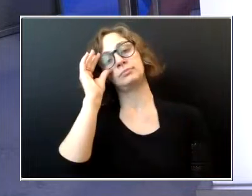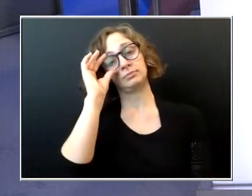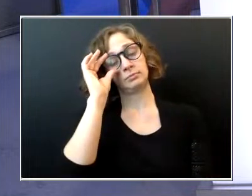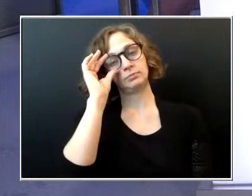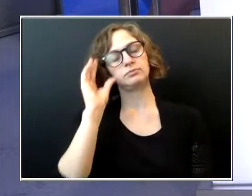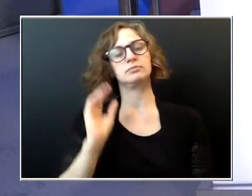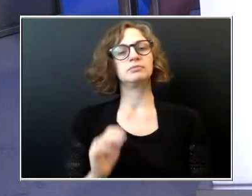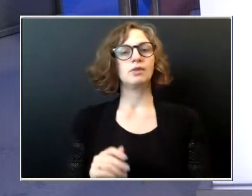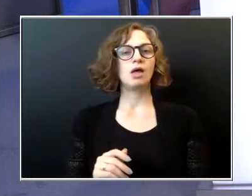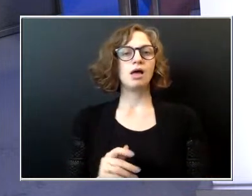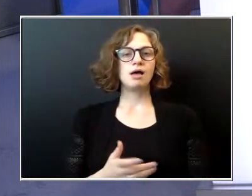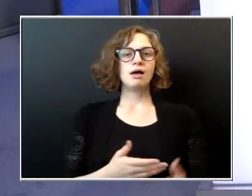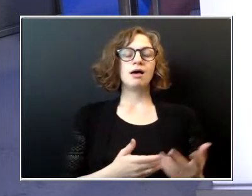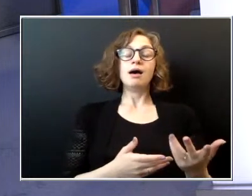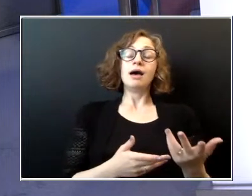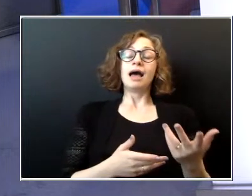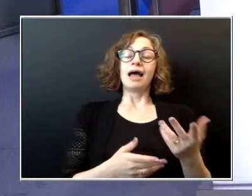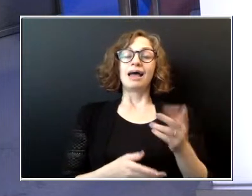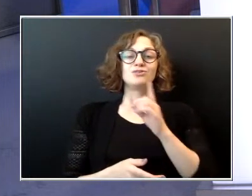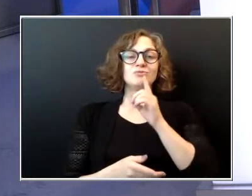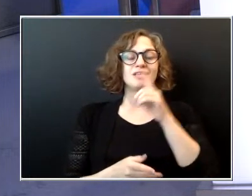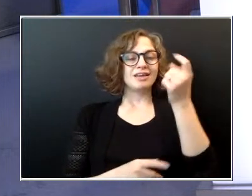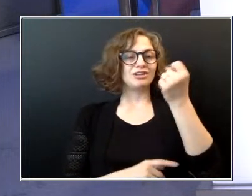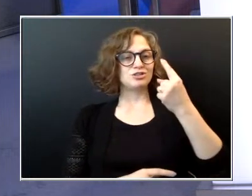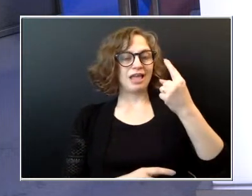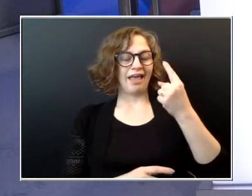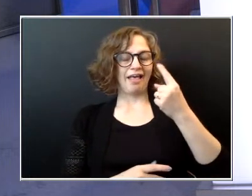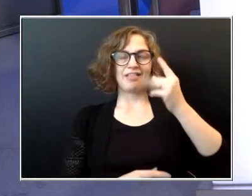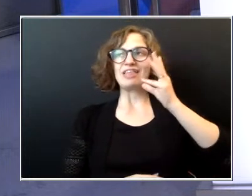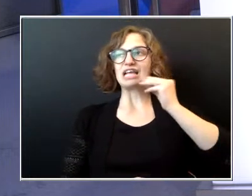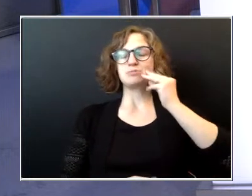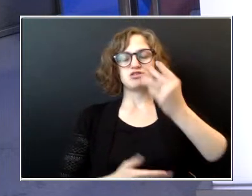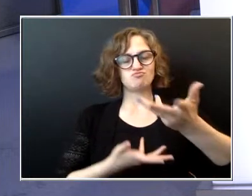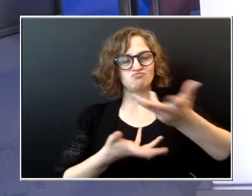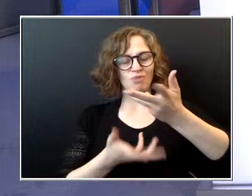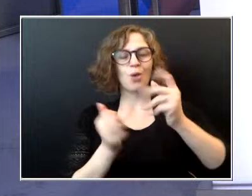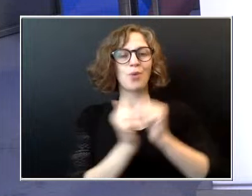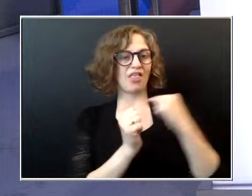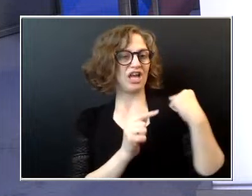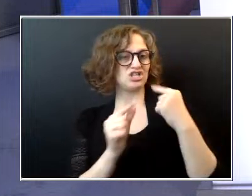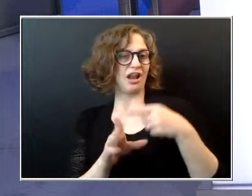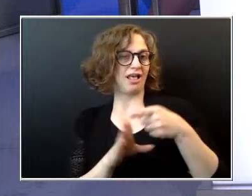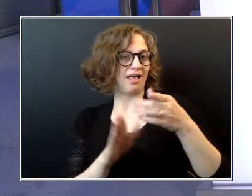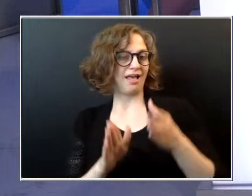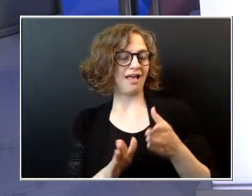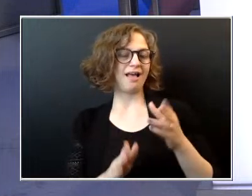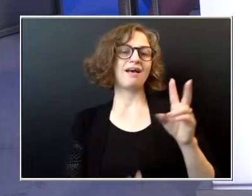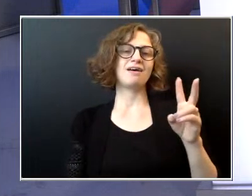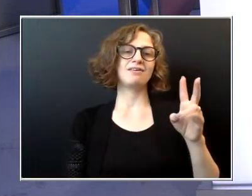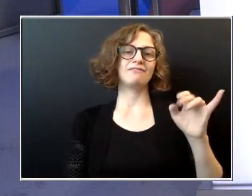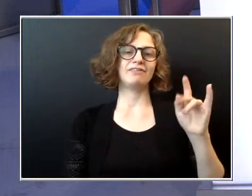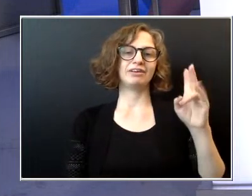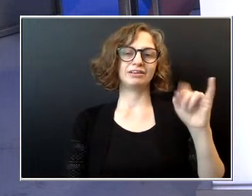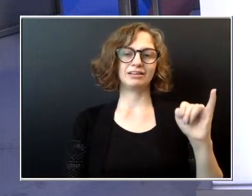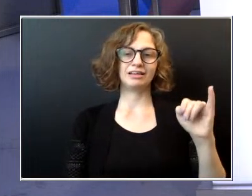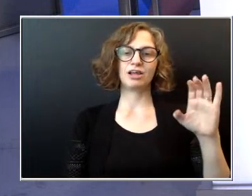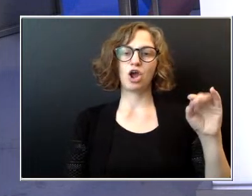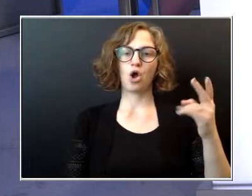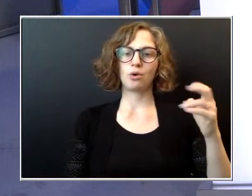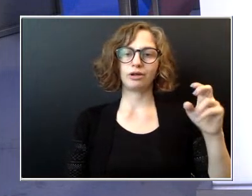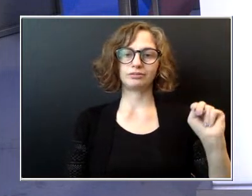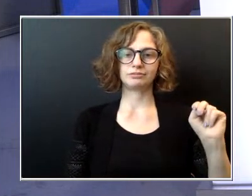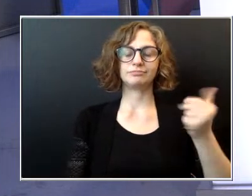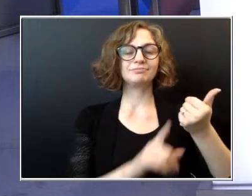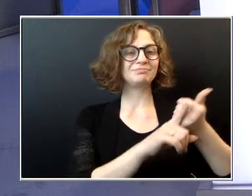we're joined by Vicki Cohen. Vicki is someone who is on track to get unnecessary cancer screenings and surgery